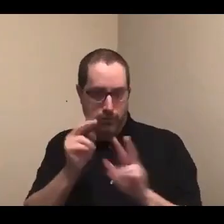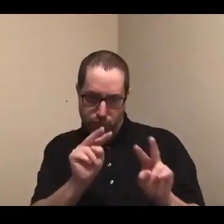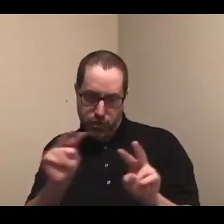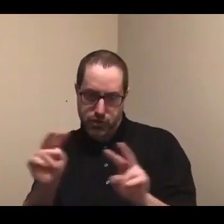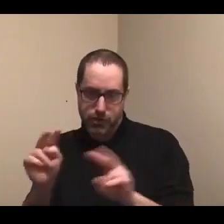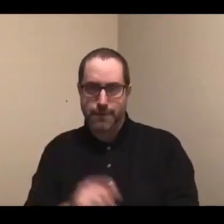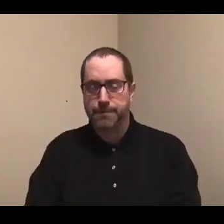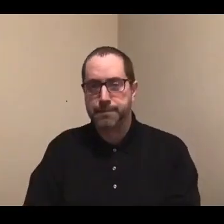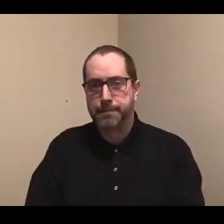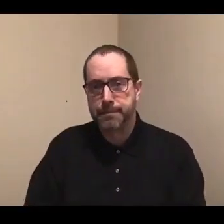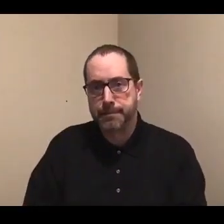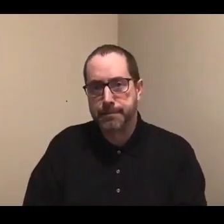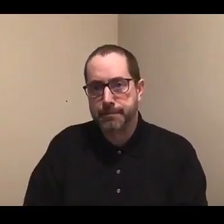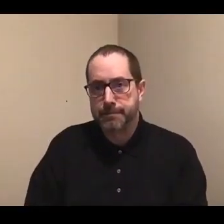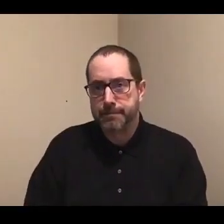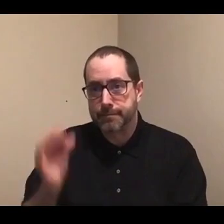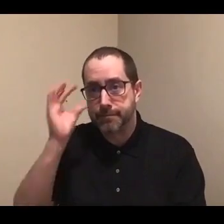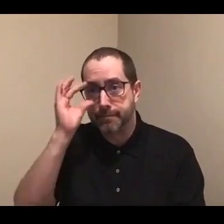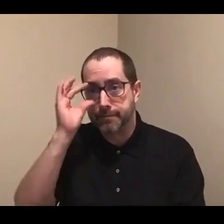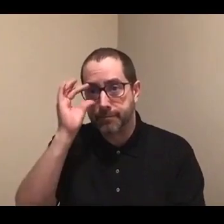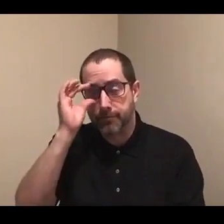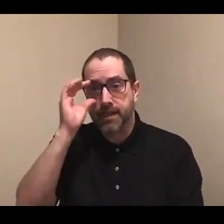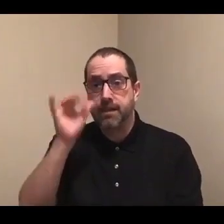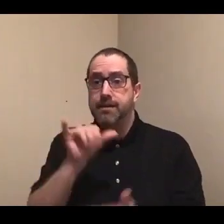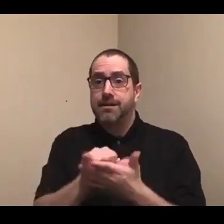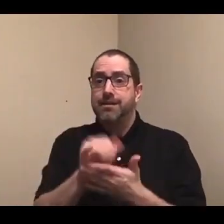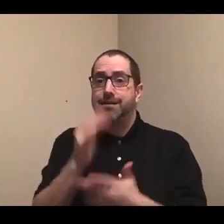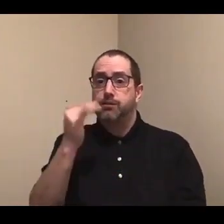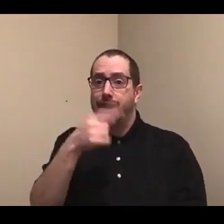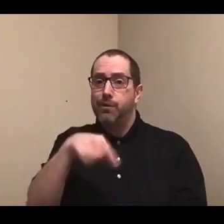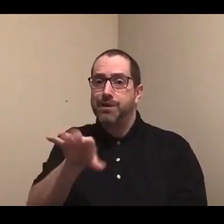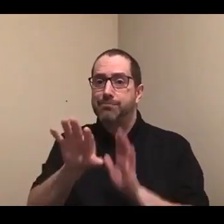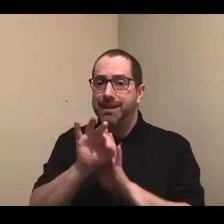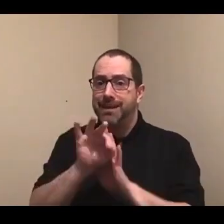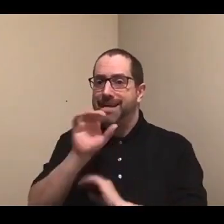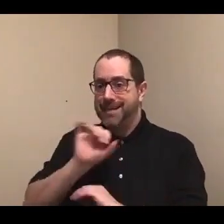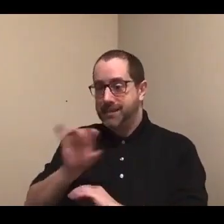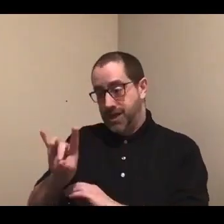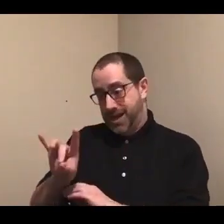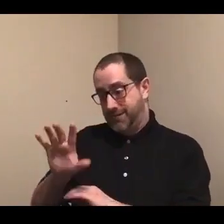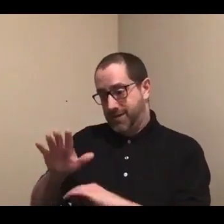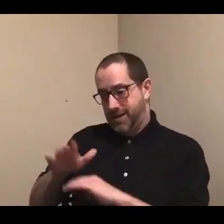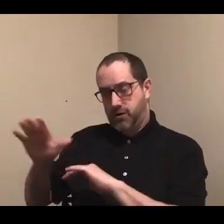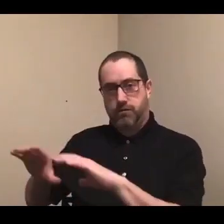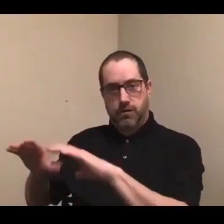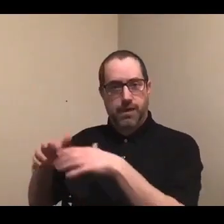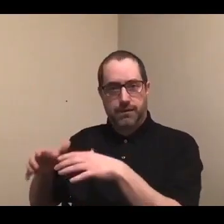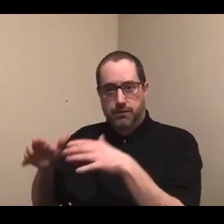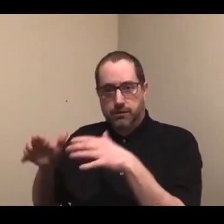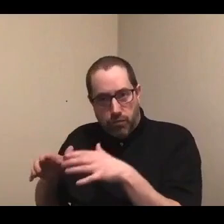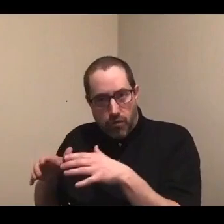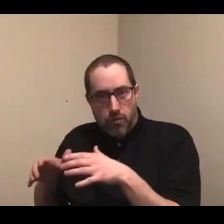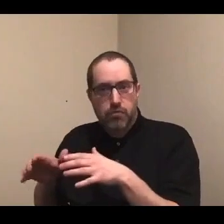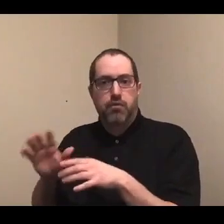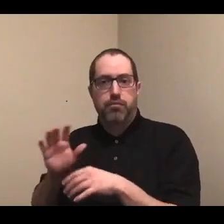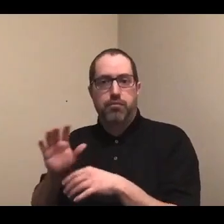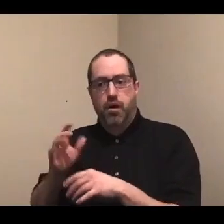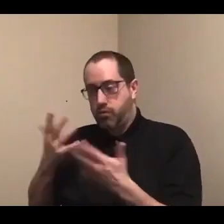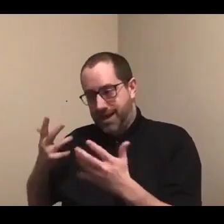from 85 and over to start. So we had a very select amount of people that haven't, and we've been vaccinating this group for a while right